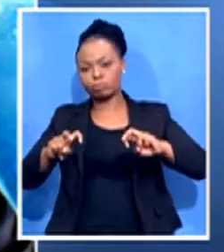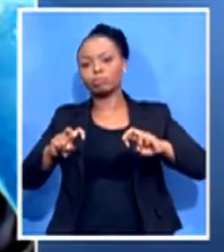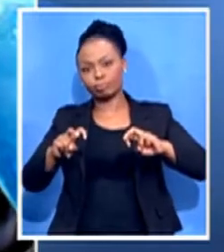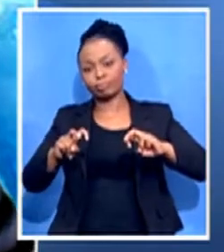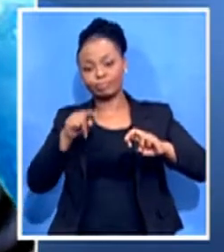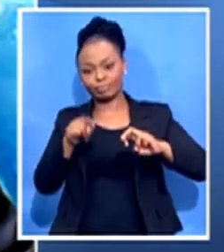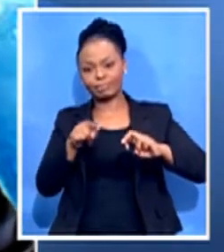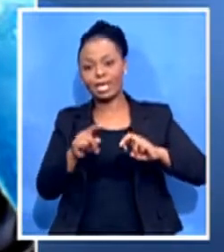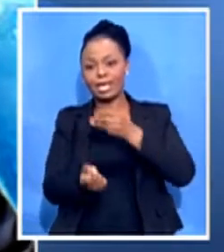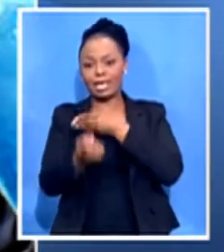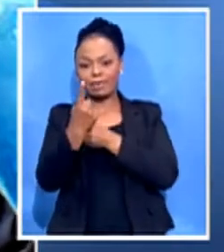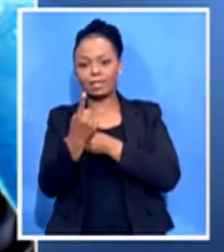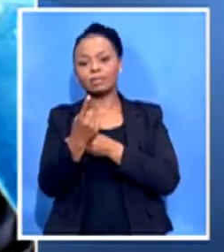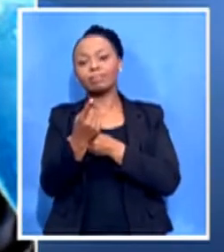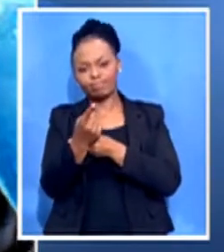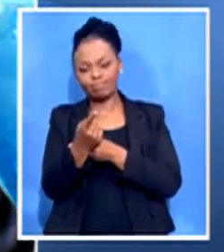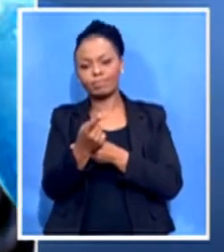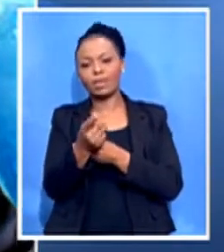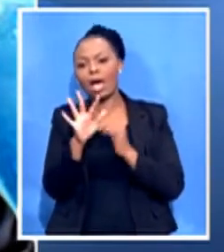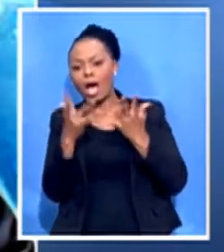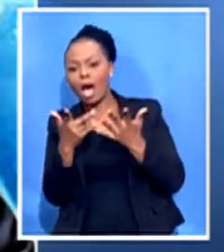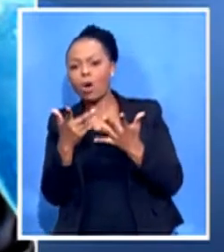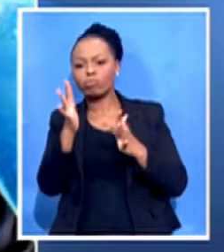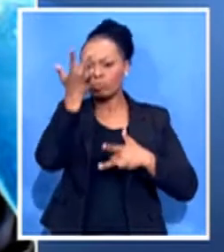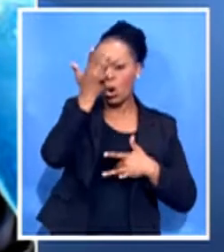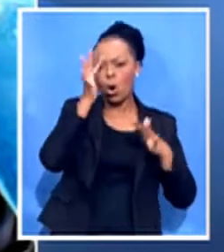the vaccines, and any other form of